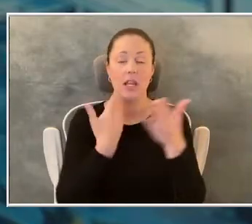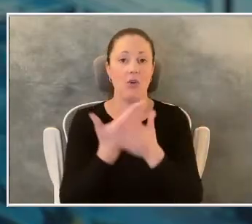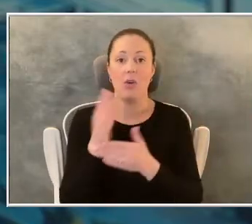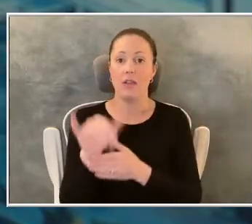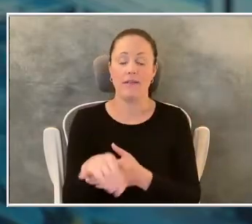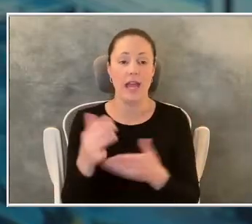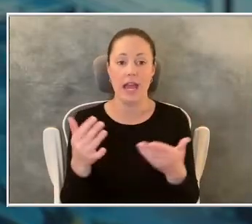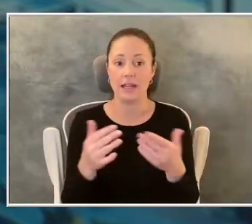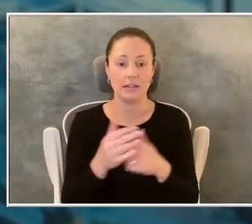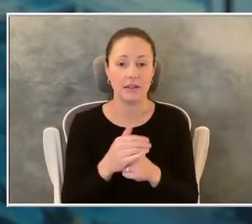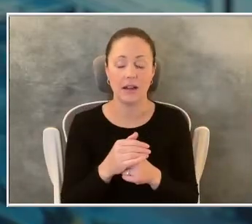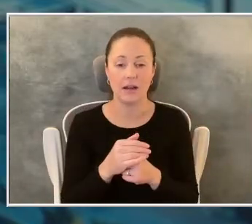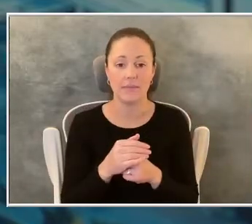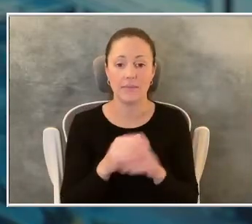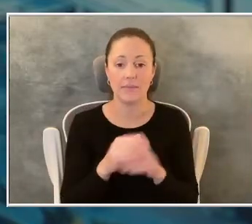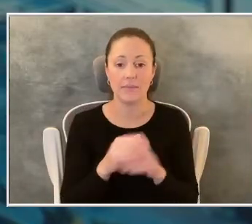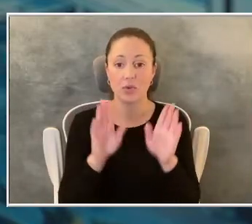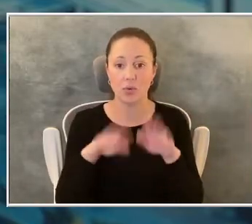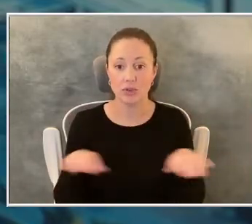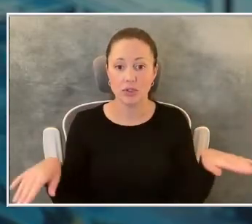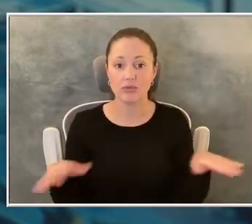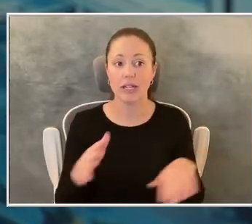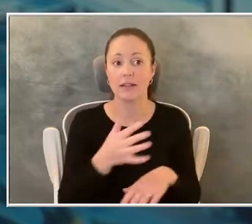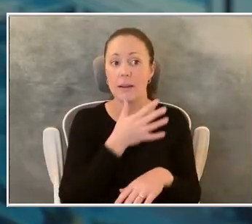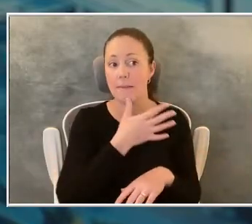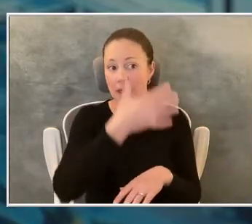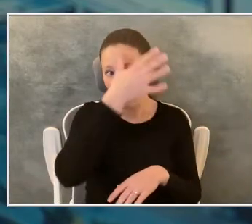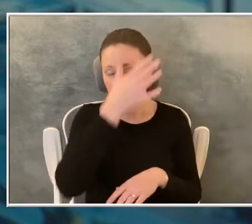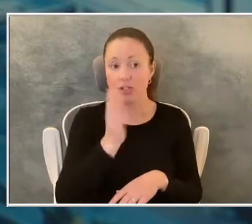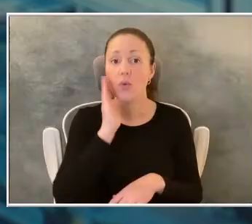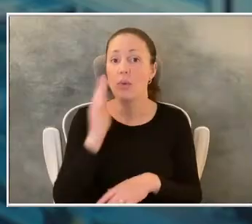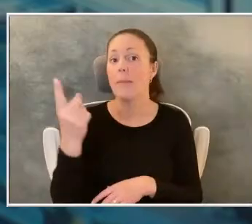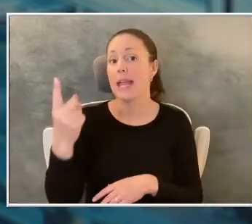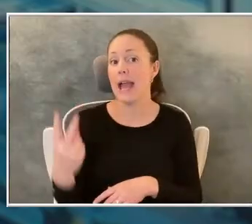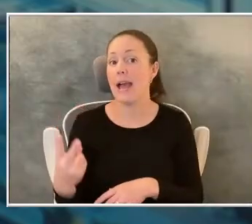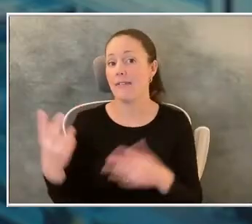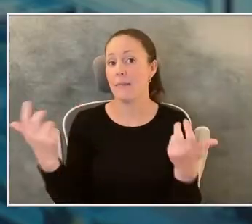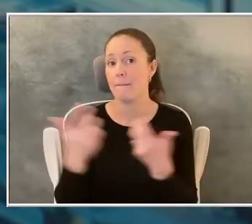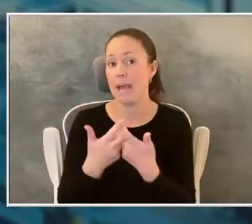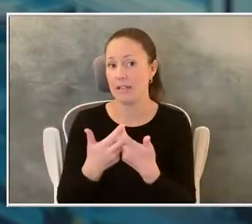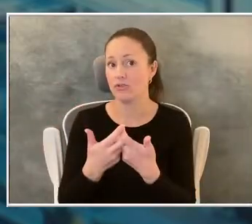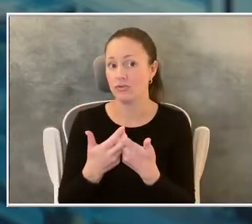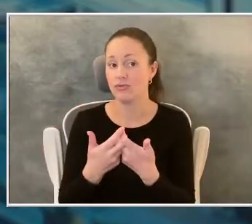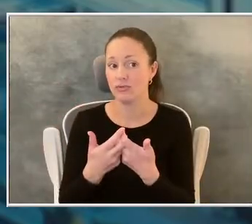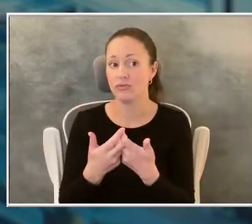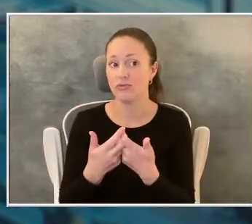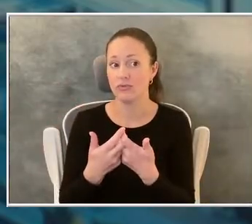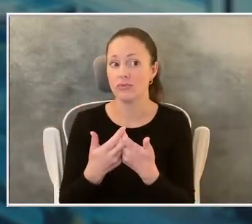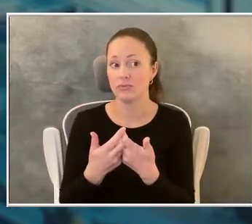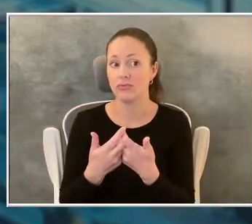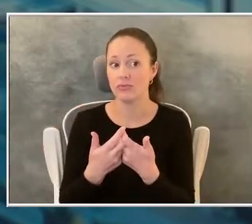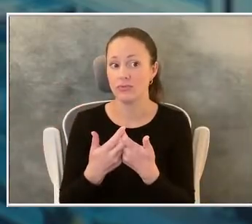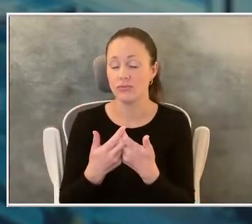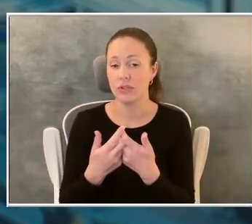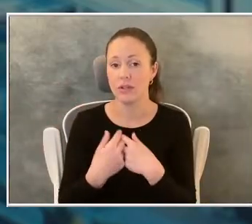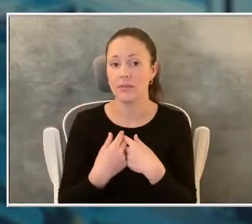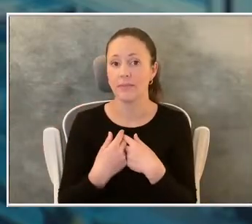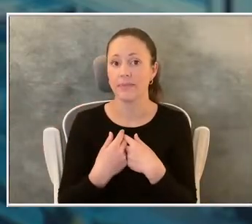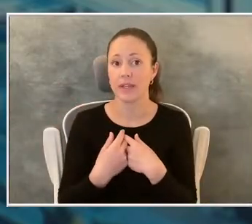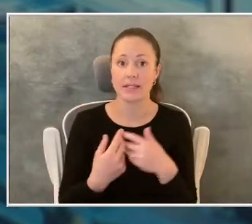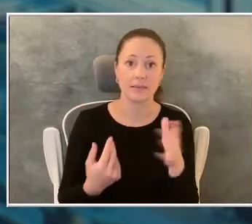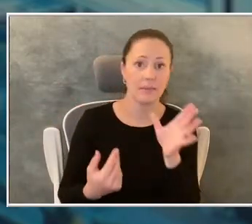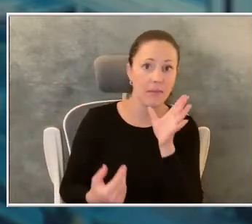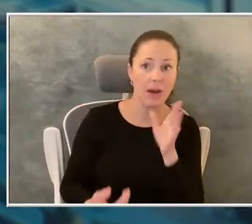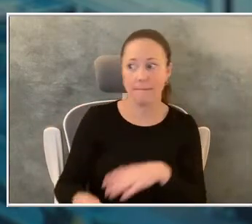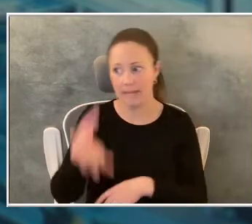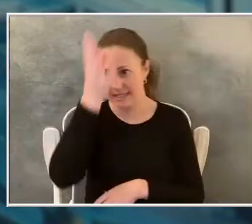children or parents, they will be half match, right? Because we get one part of our DNA from our mom and from dad, so